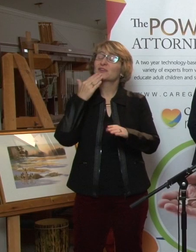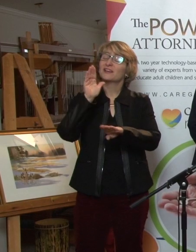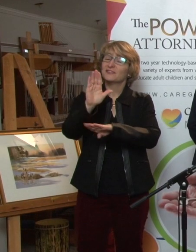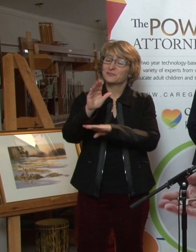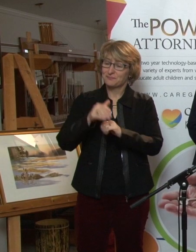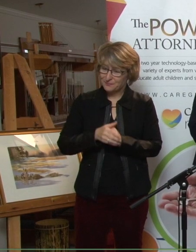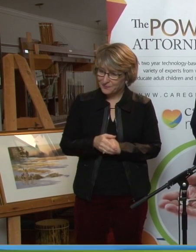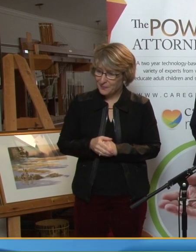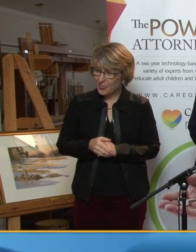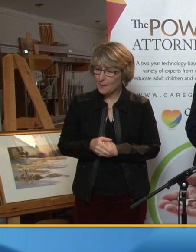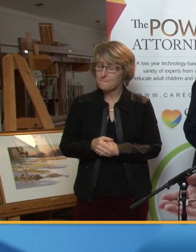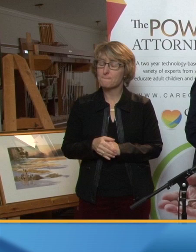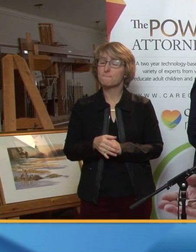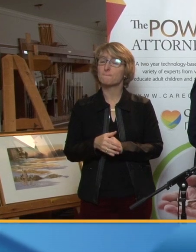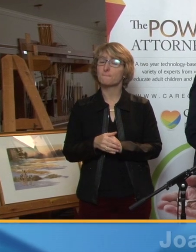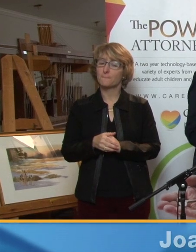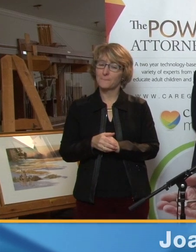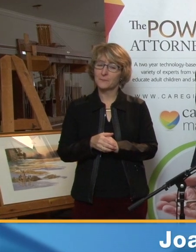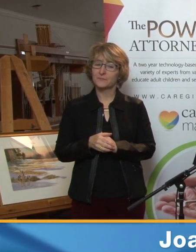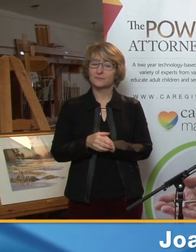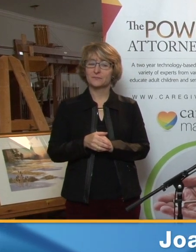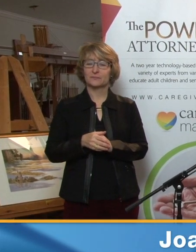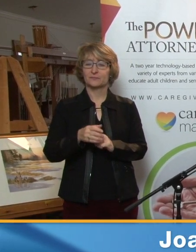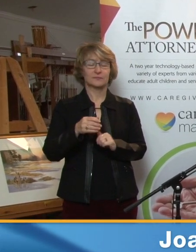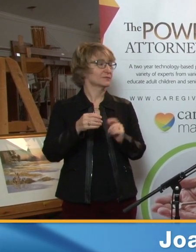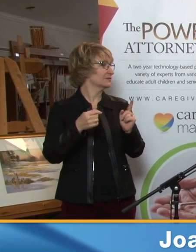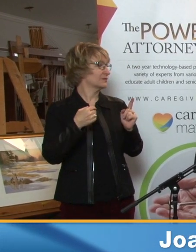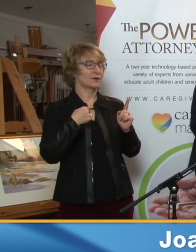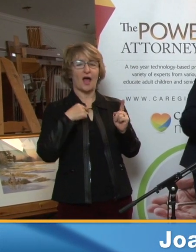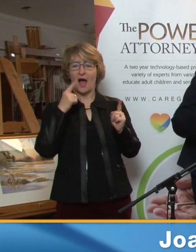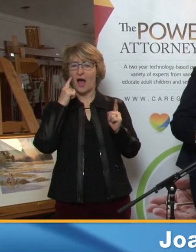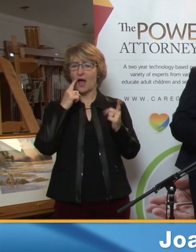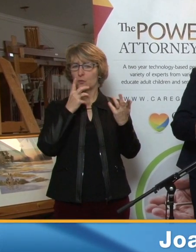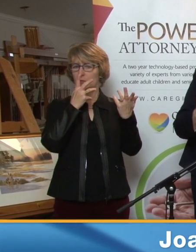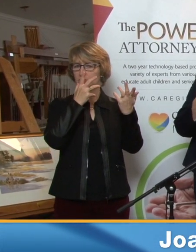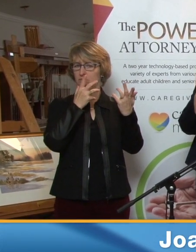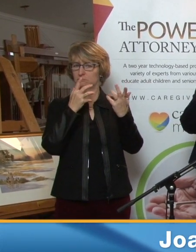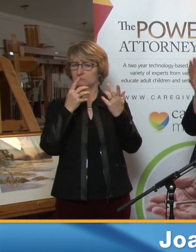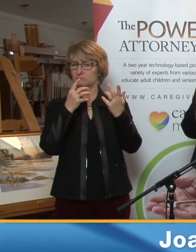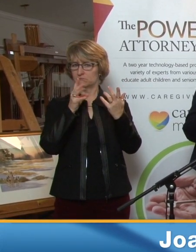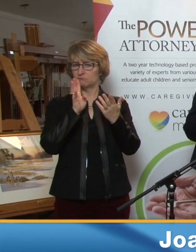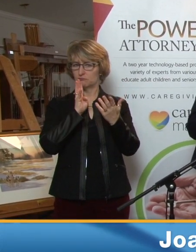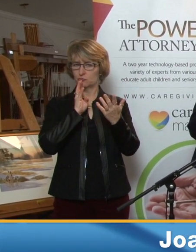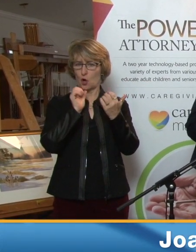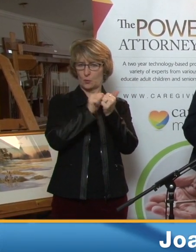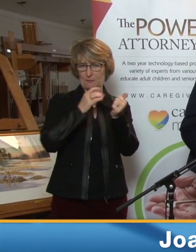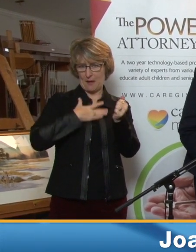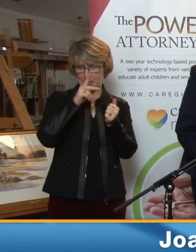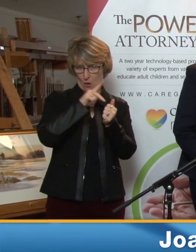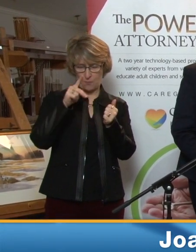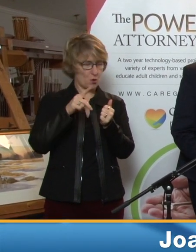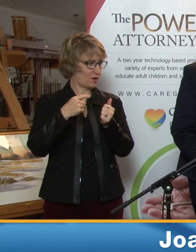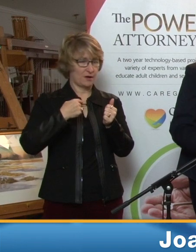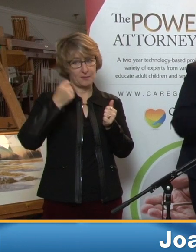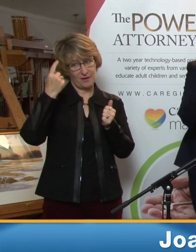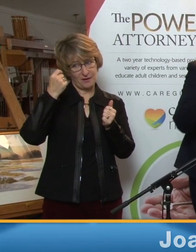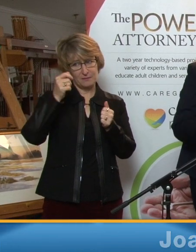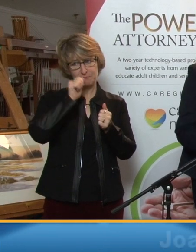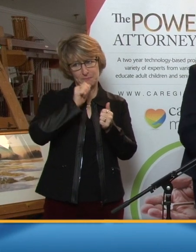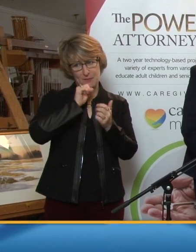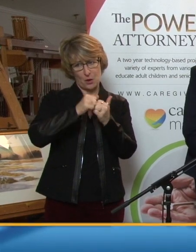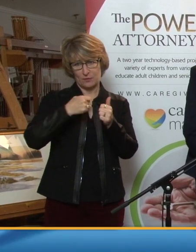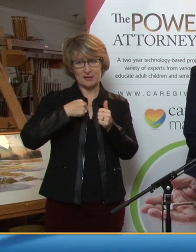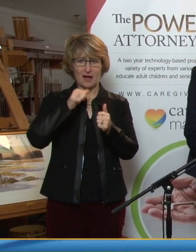Good afternoon. I'll sort of work with the PowerPoint, and you'll have to bear with me as I'm not techie